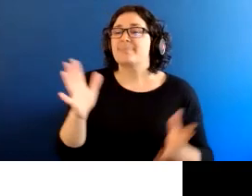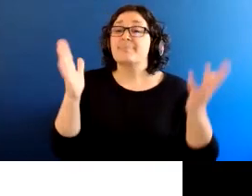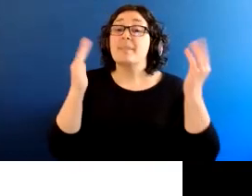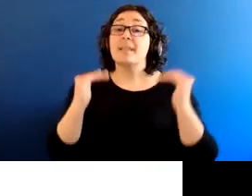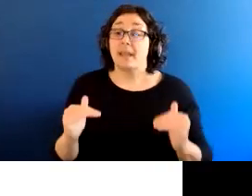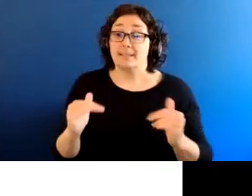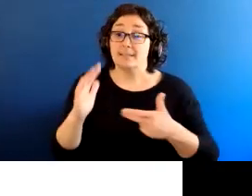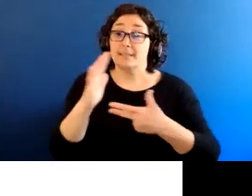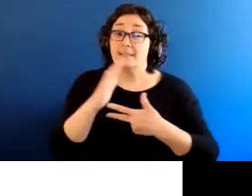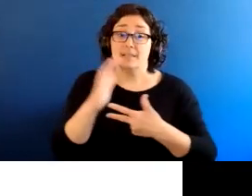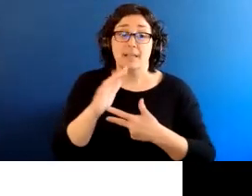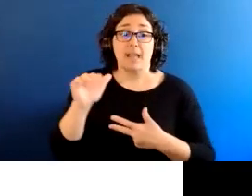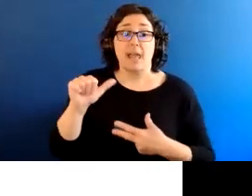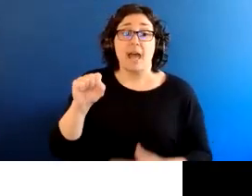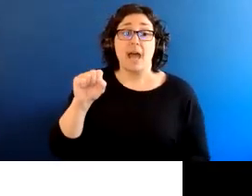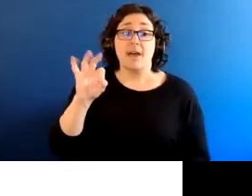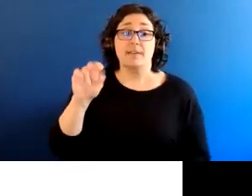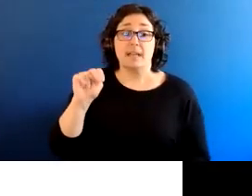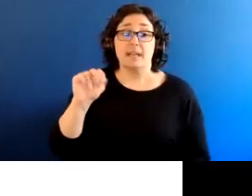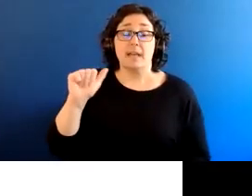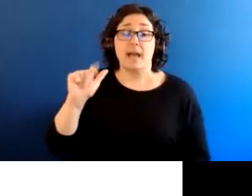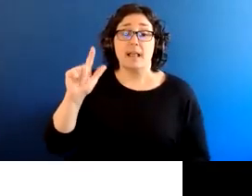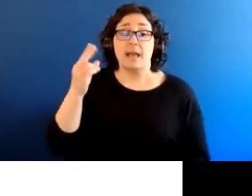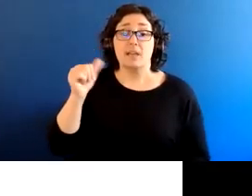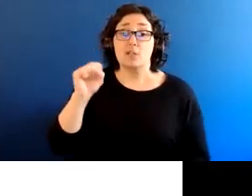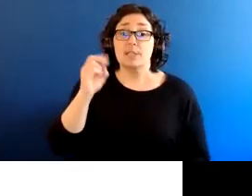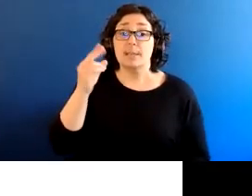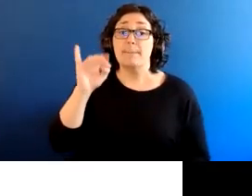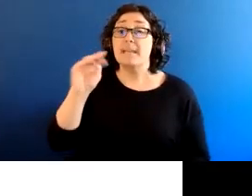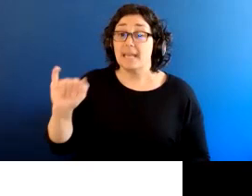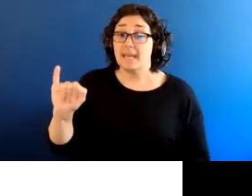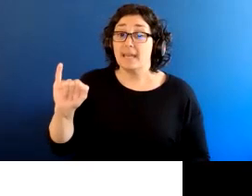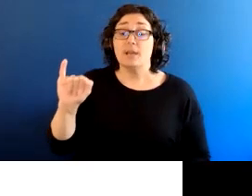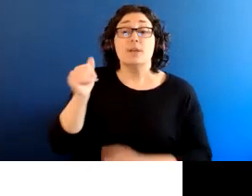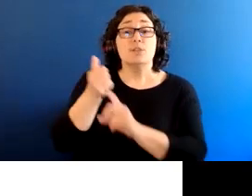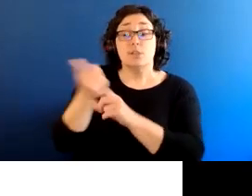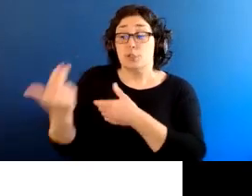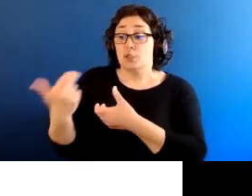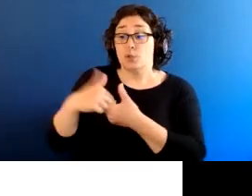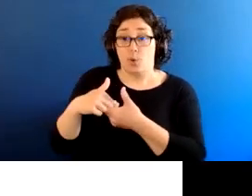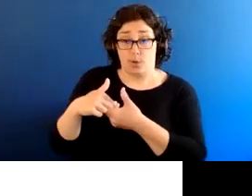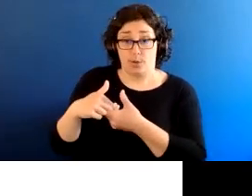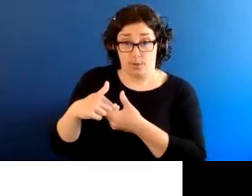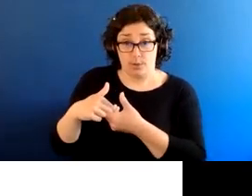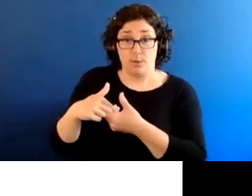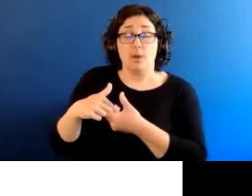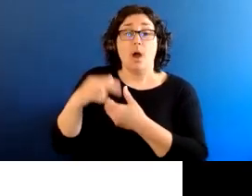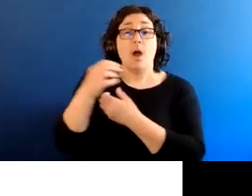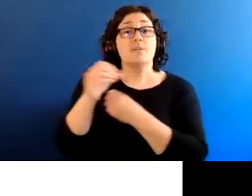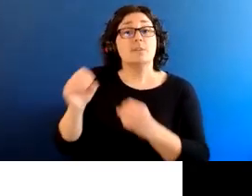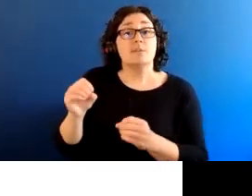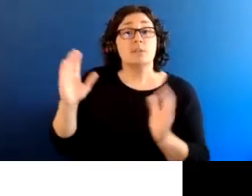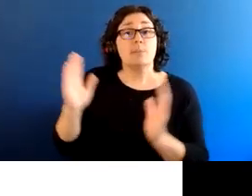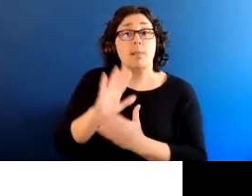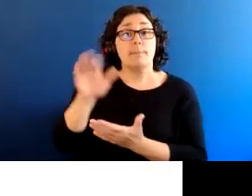Next, I have Afnan Al-Hashimi. She joined the Office of Small and Medium Enterprises in